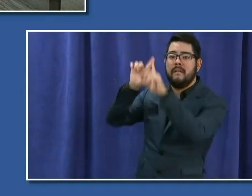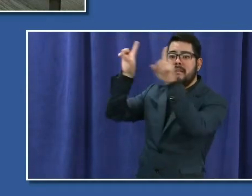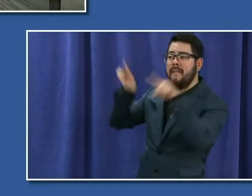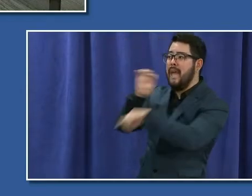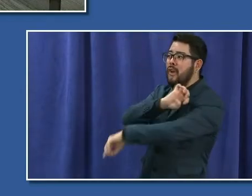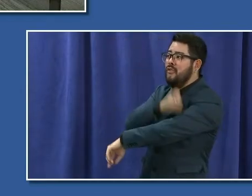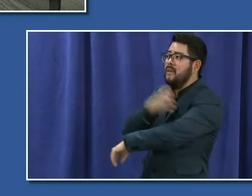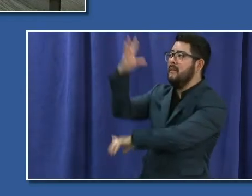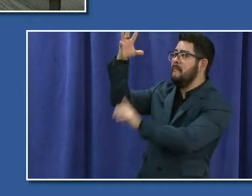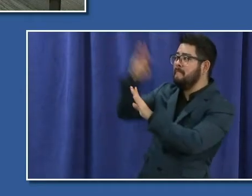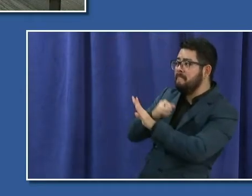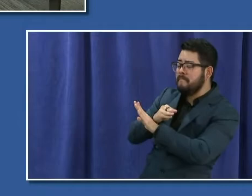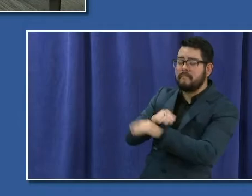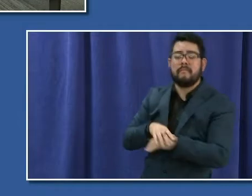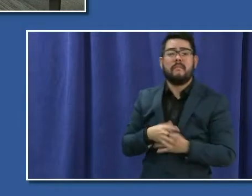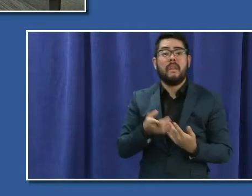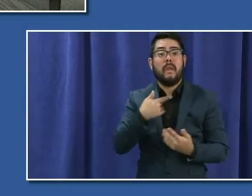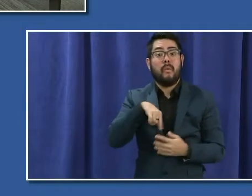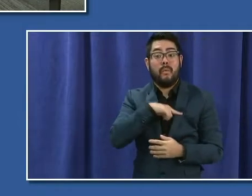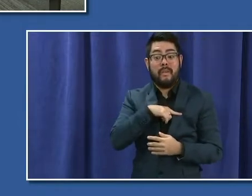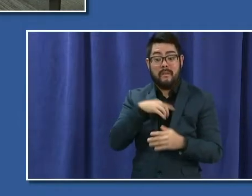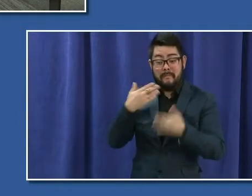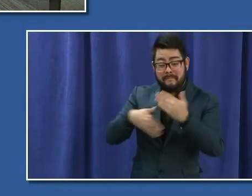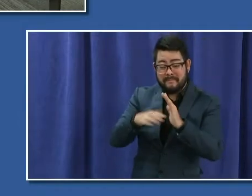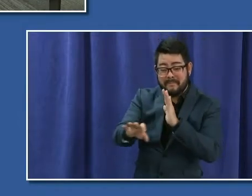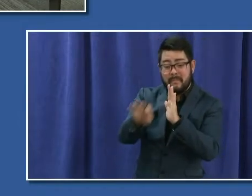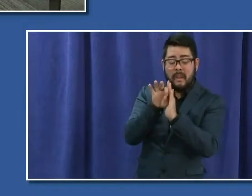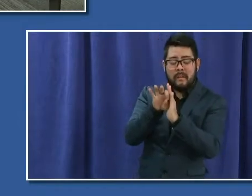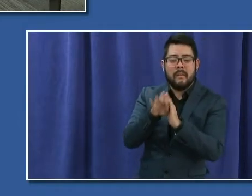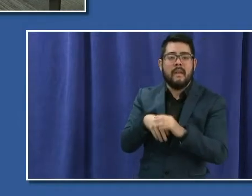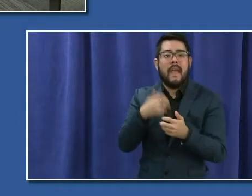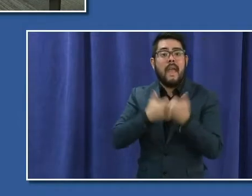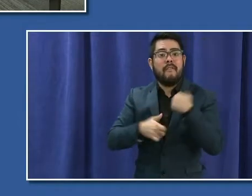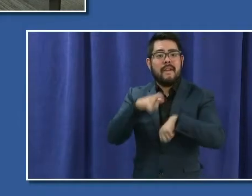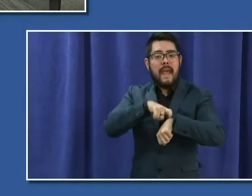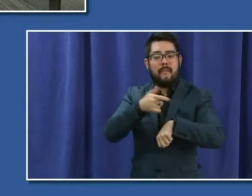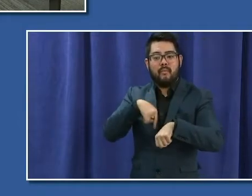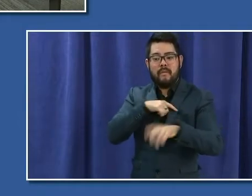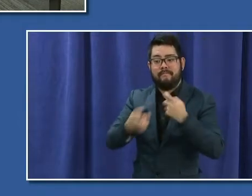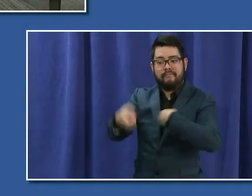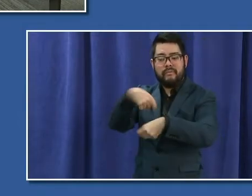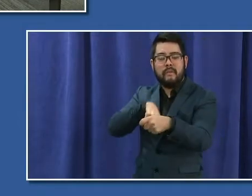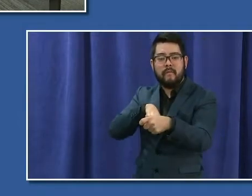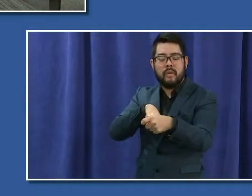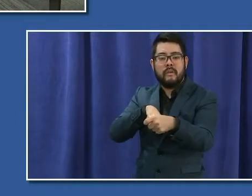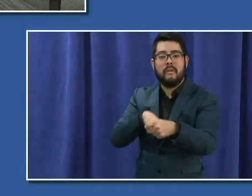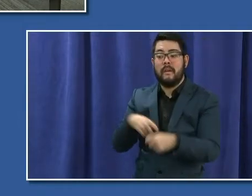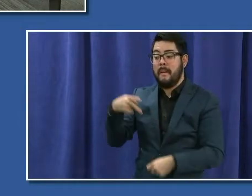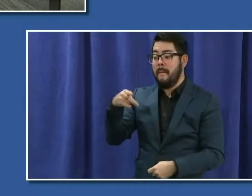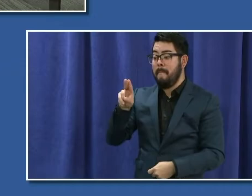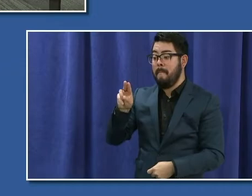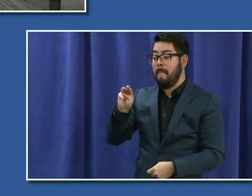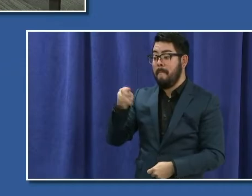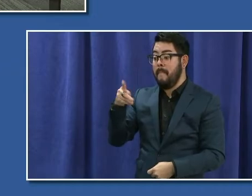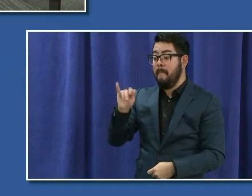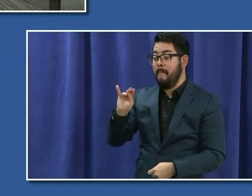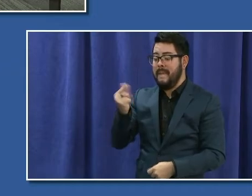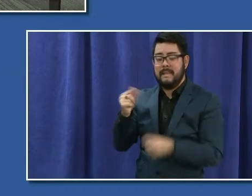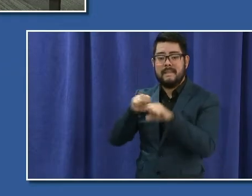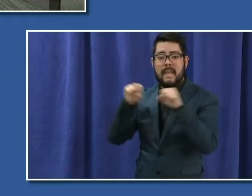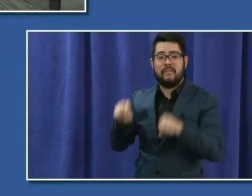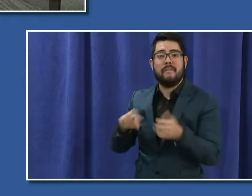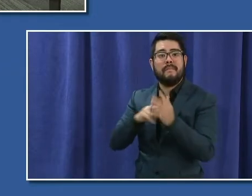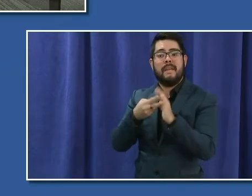solar power. And what we found out is that for every time that we convert a pumping station, we reduce our